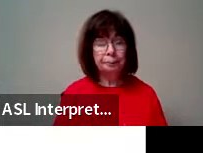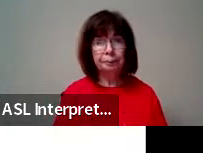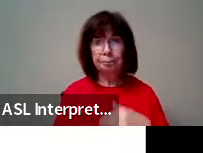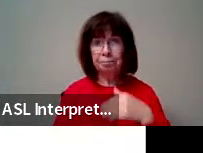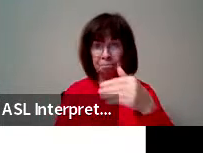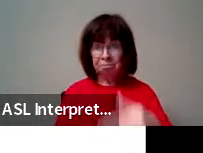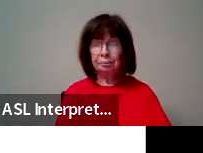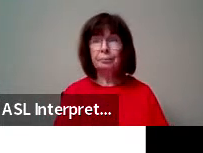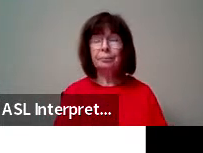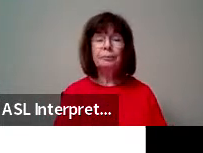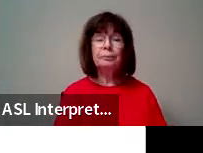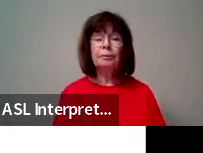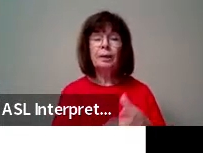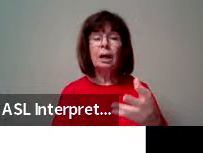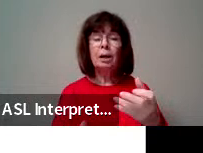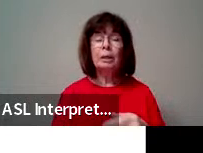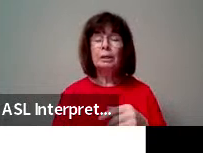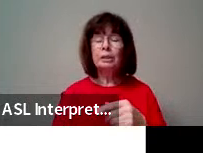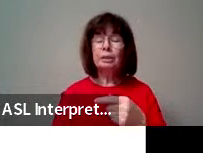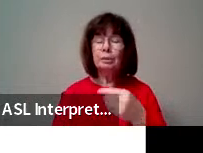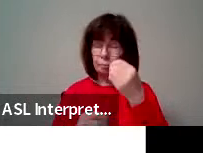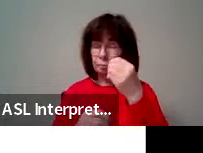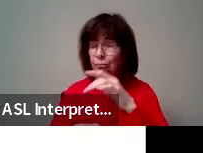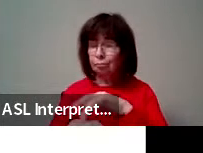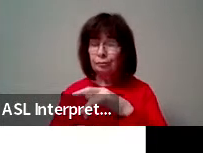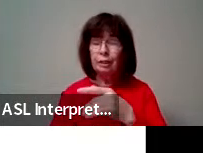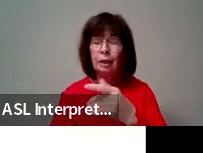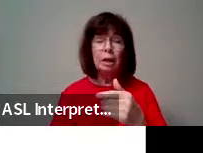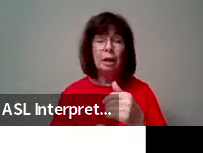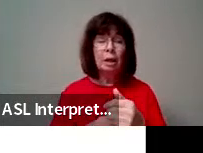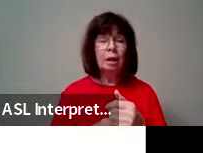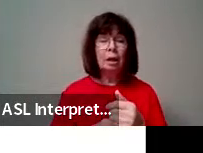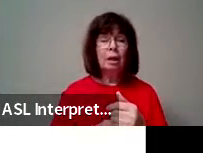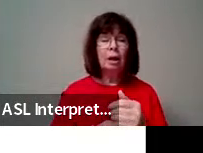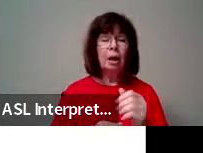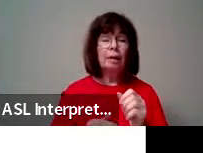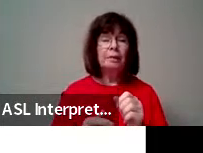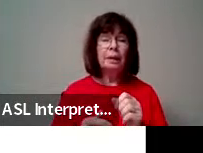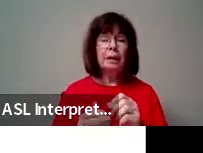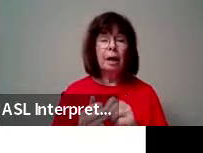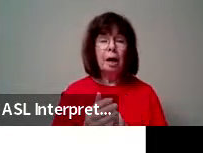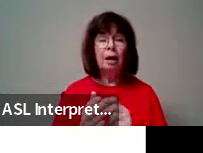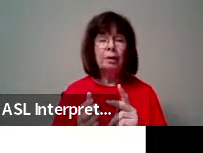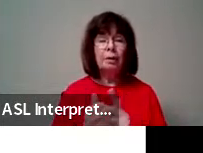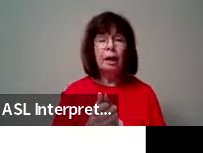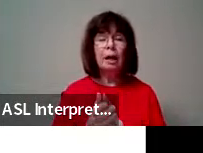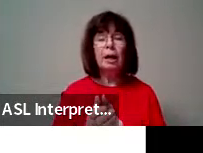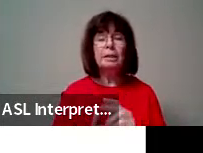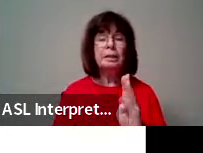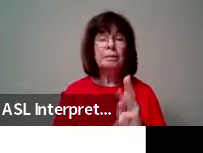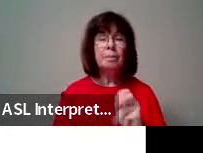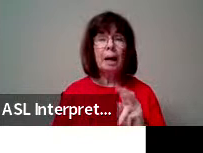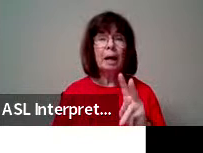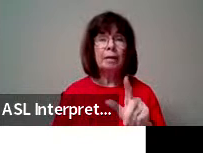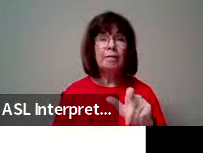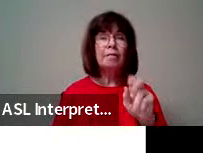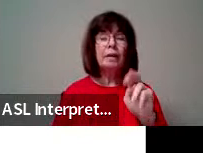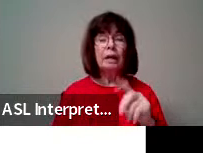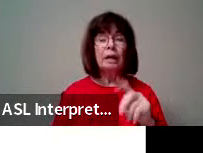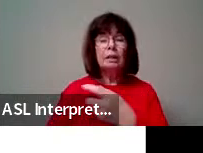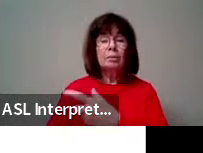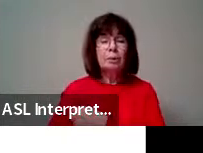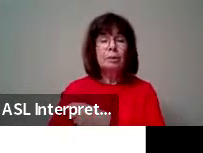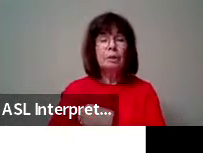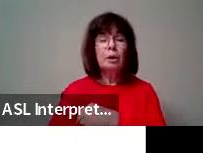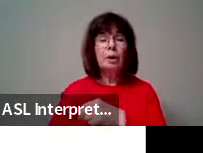I did want to touch base that on the authorization of the updated bivalent booster vaccines for children ages 6 months to